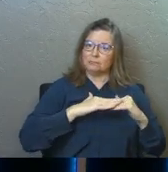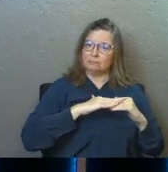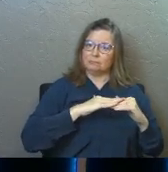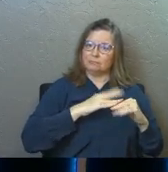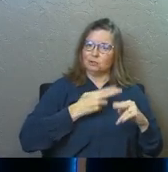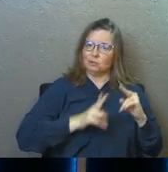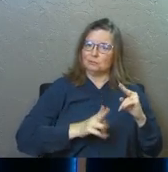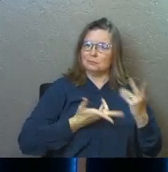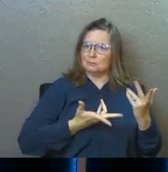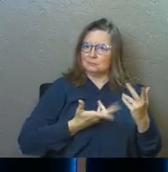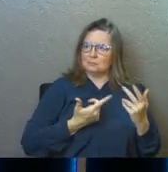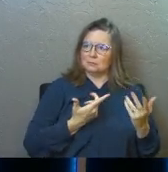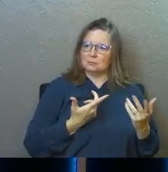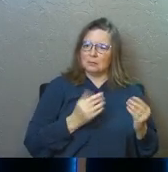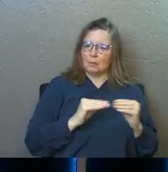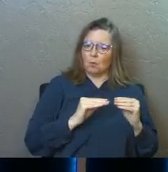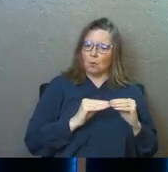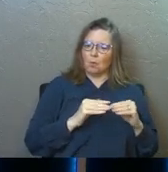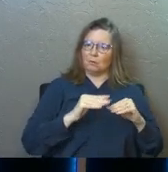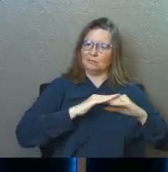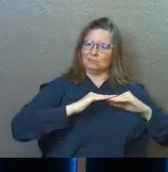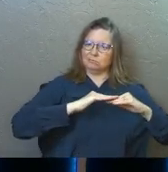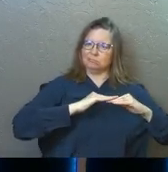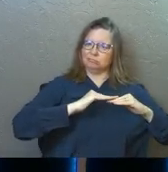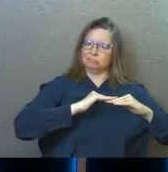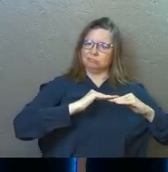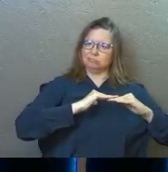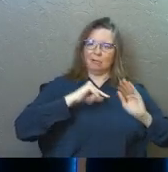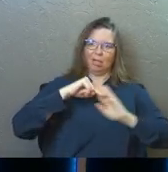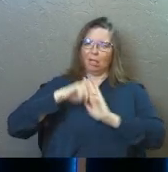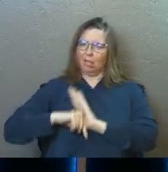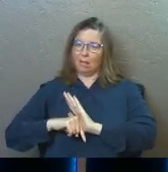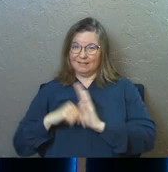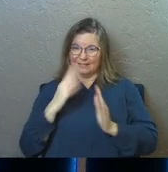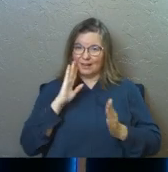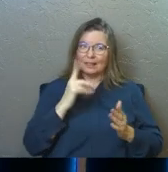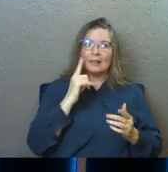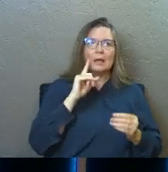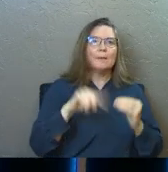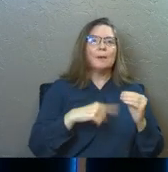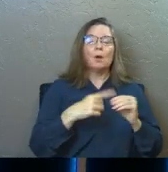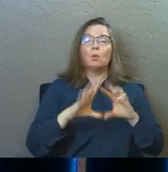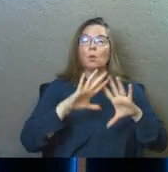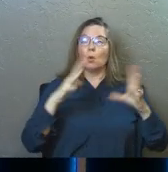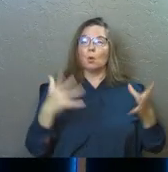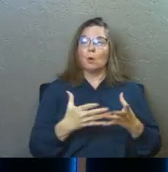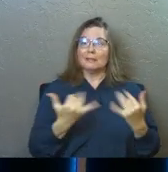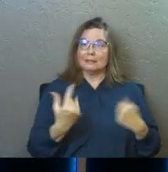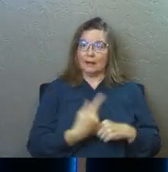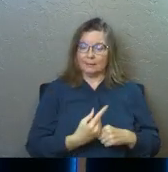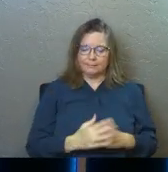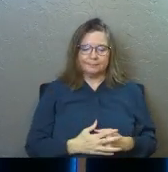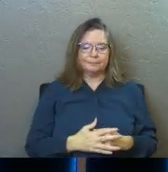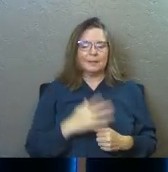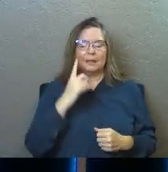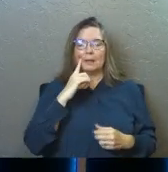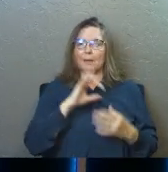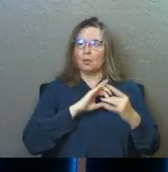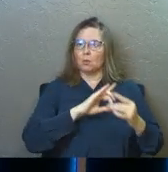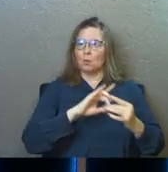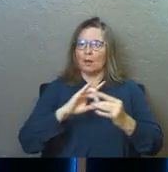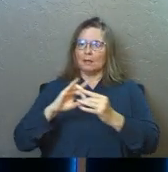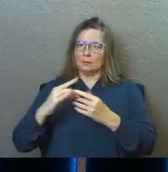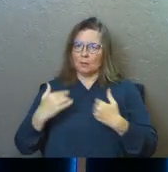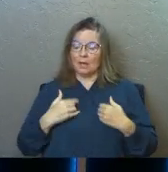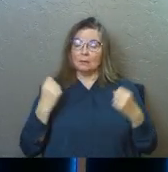shorter. It's often much more surface level. You know what I'm talking about? Think about the world we live in today, right? Think about the